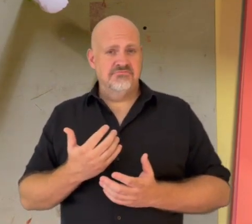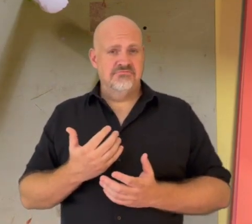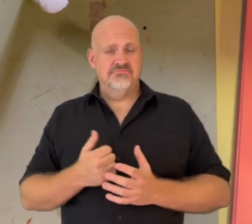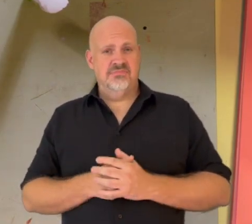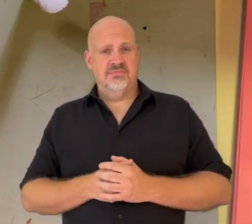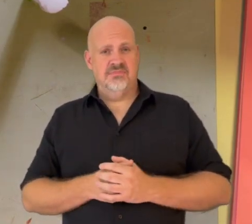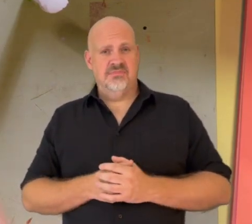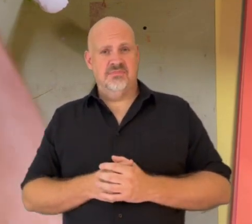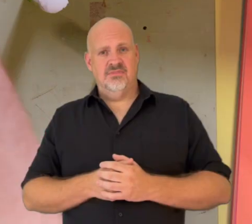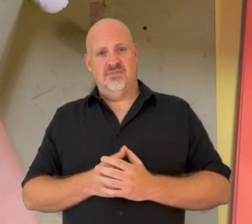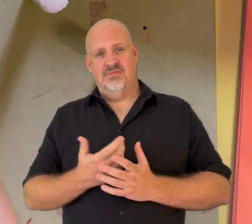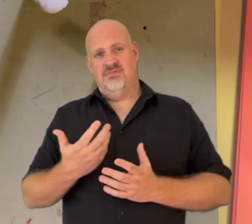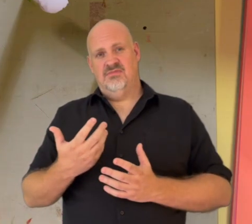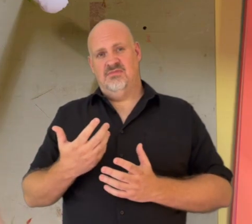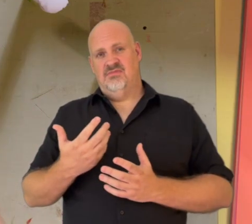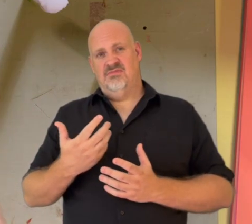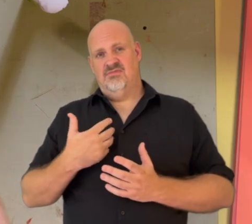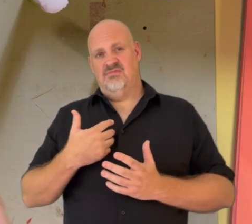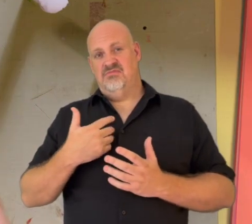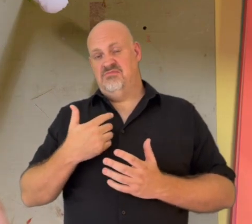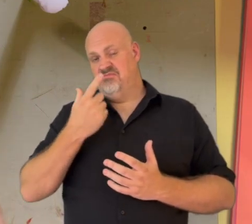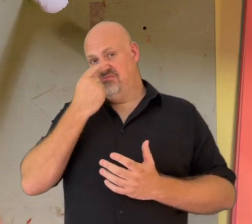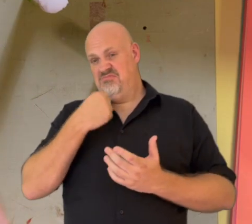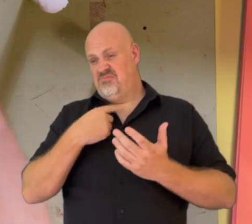I might start putting something else on top.